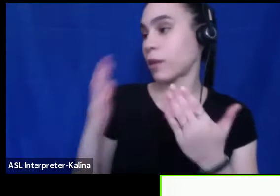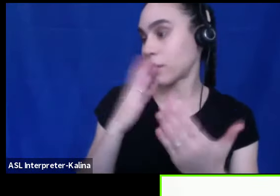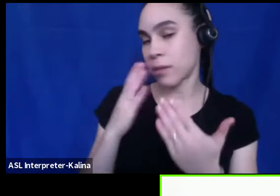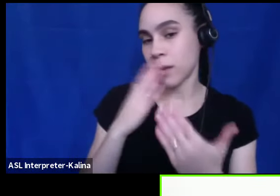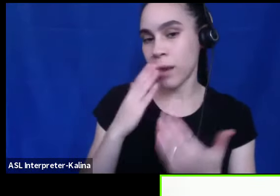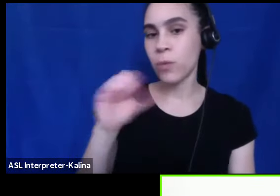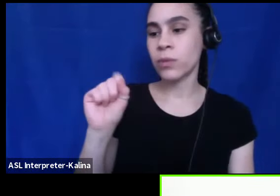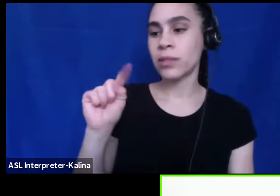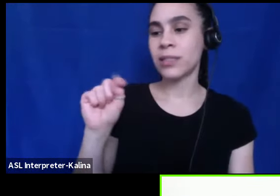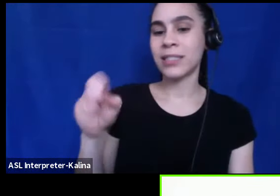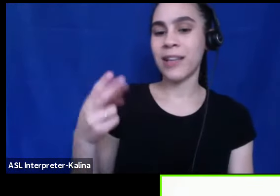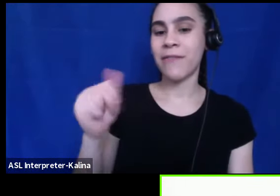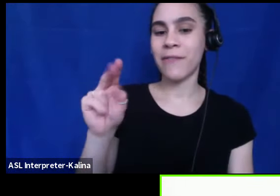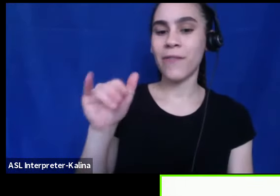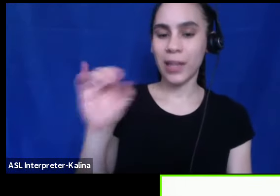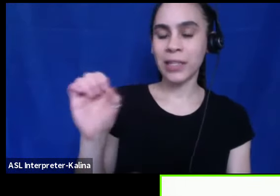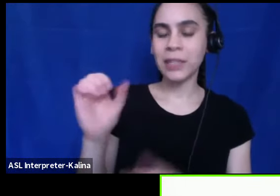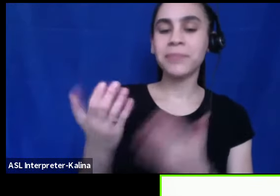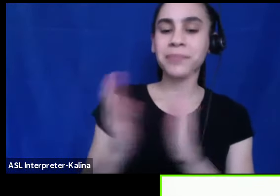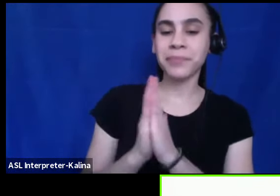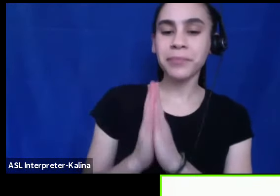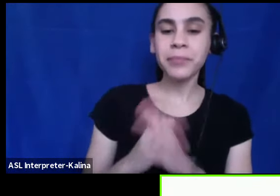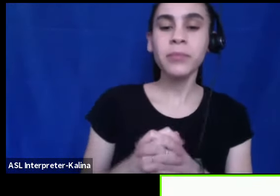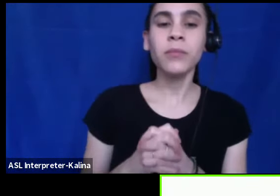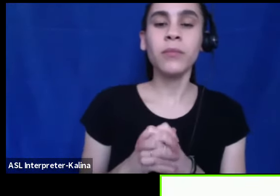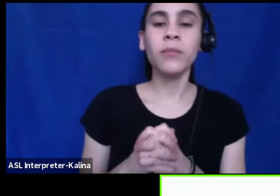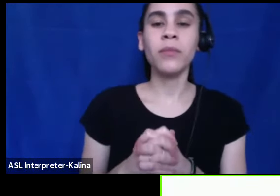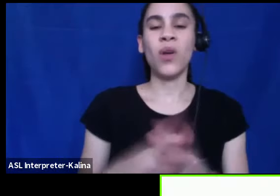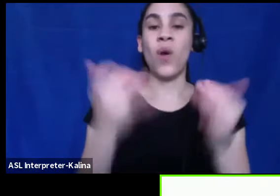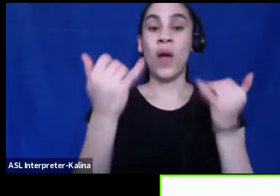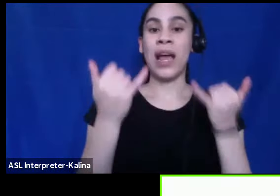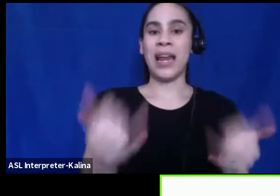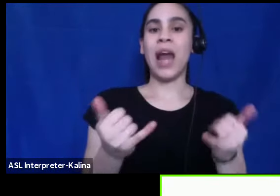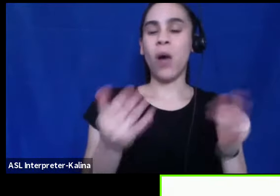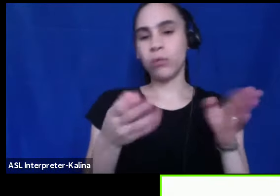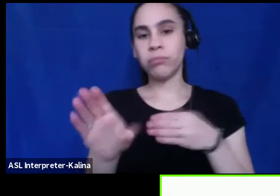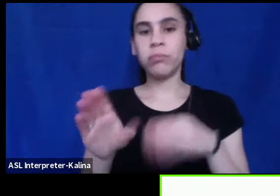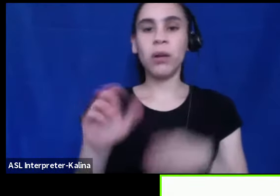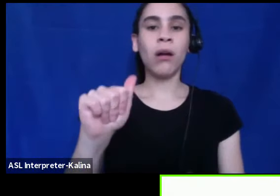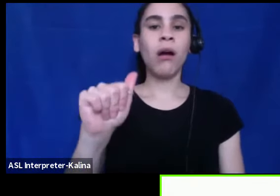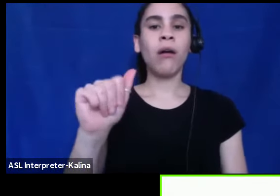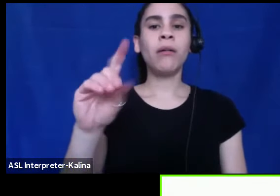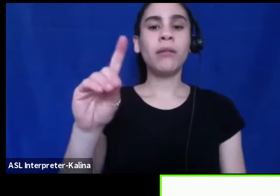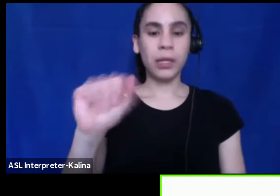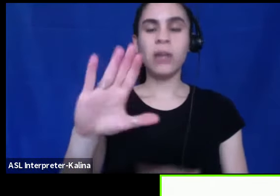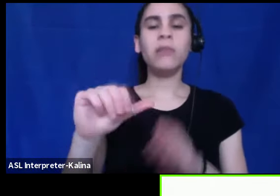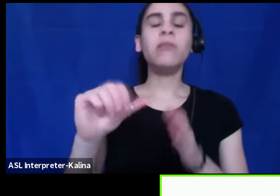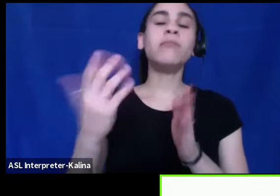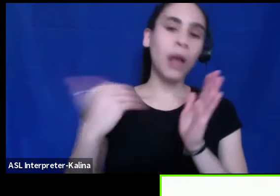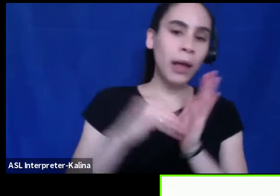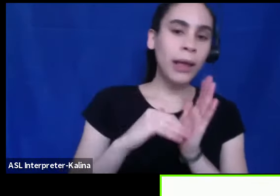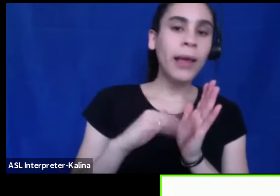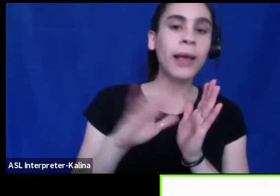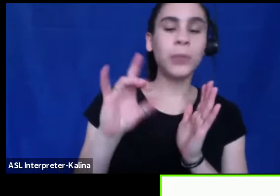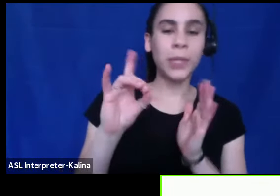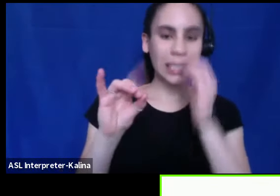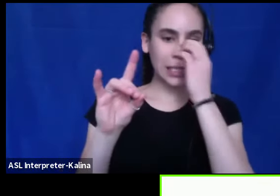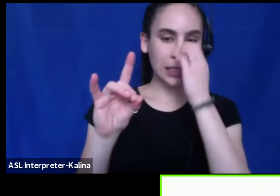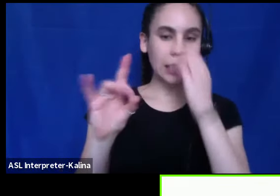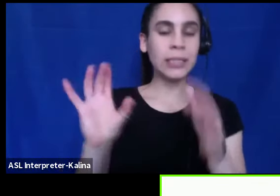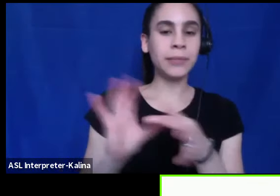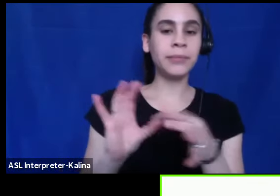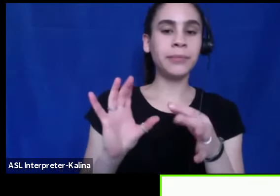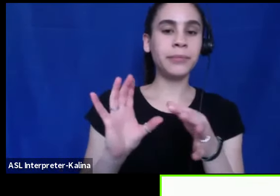that question. And so let's dive into the ADA. Again, we talked about this a bit. If y'all want